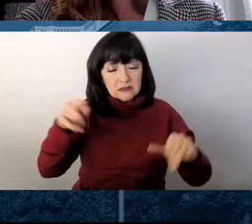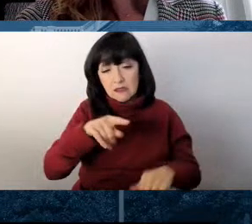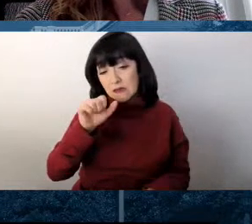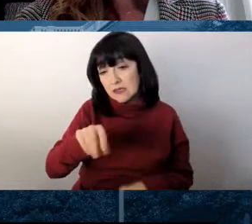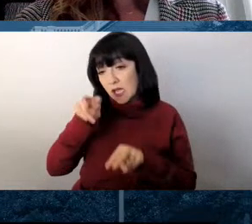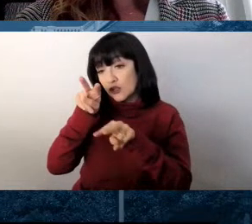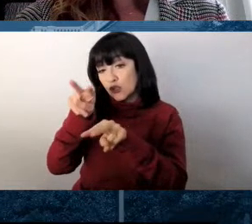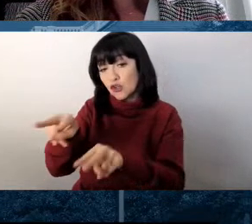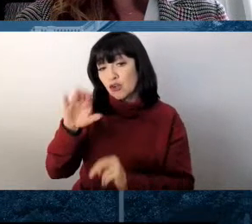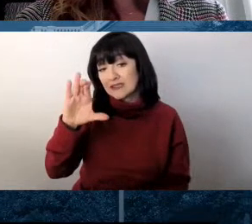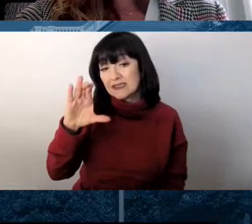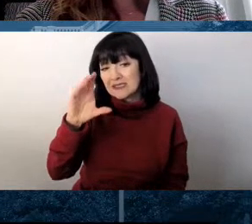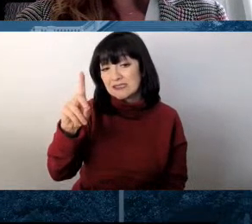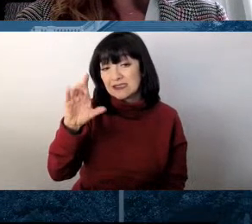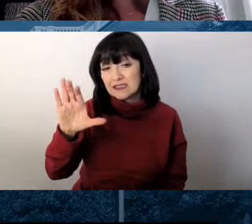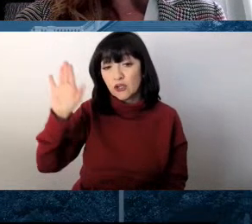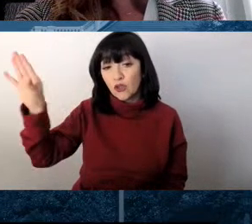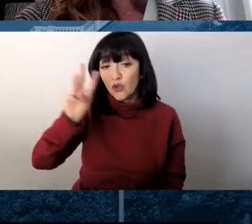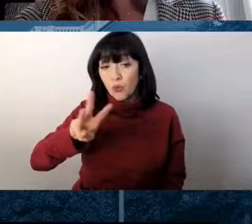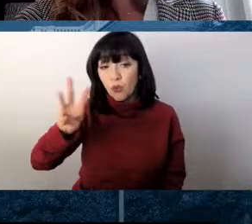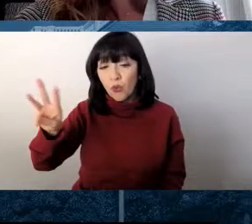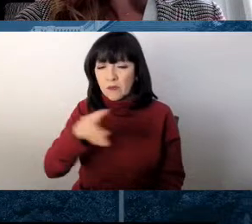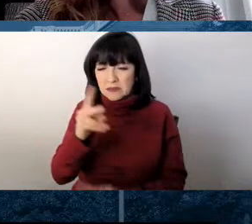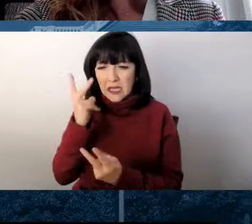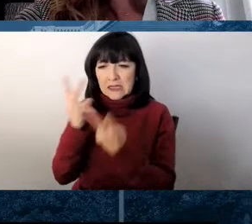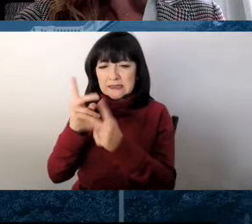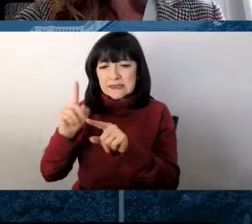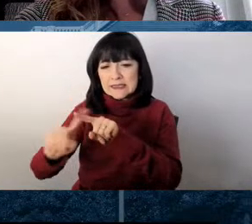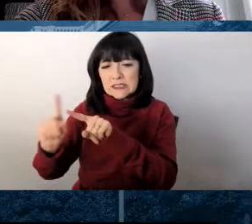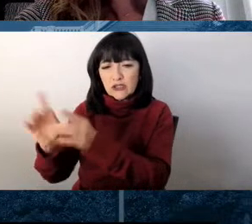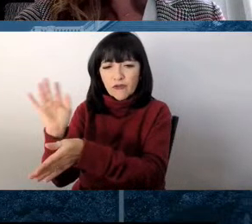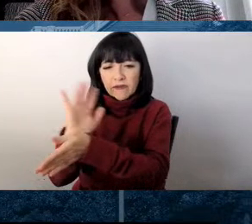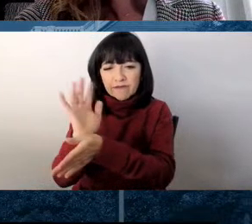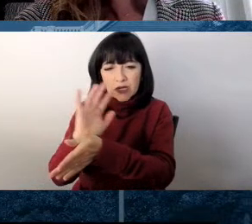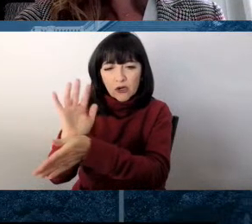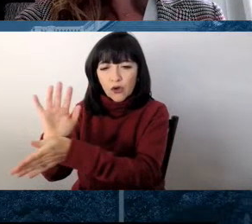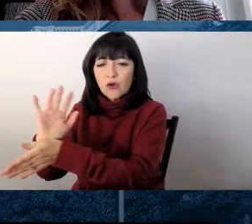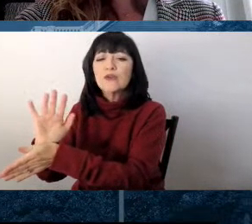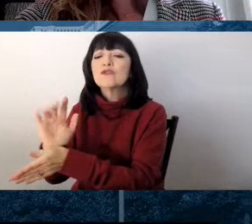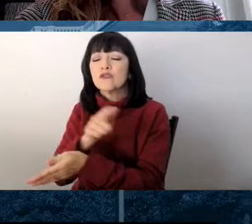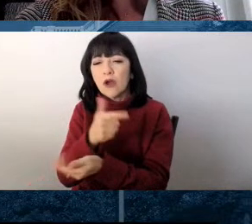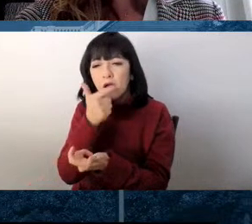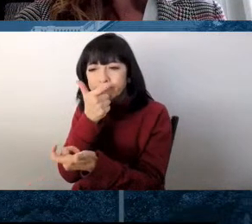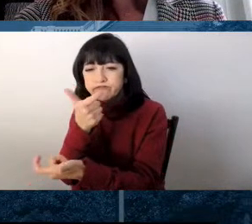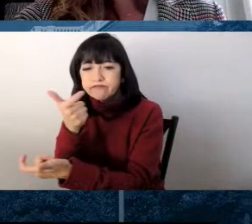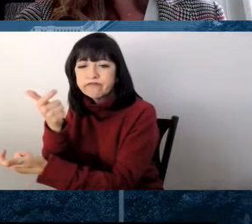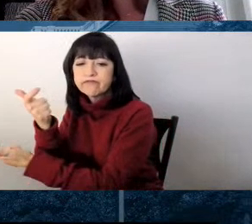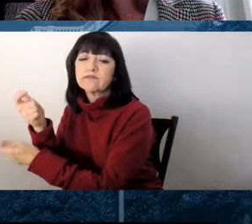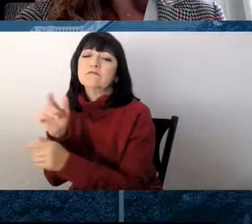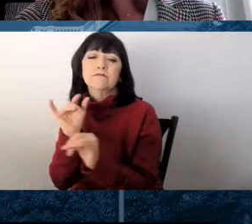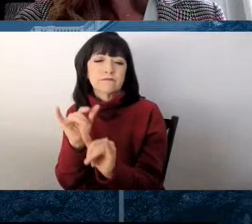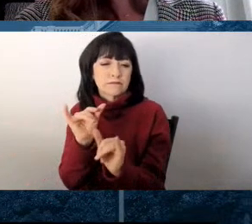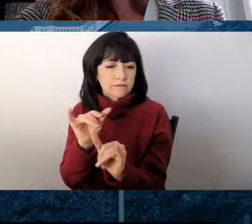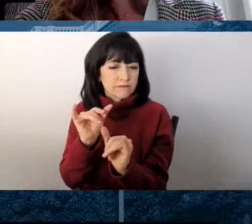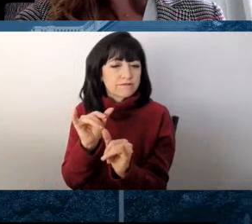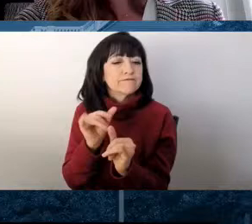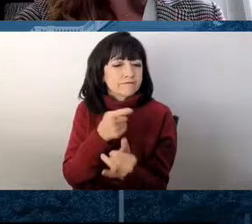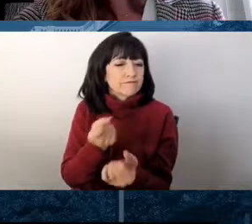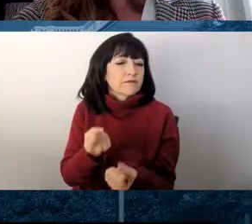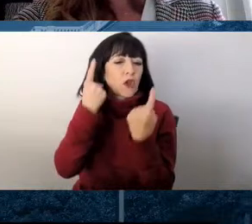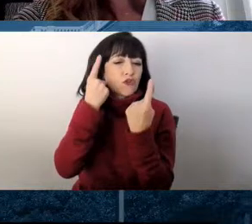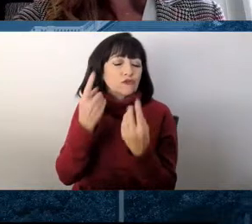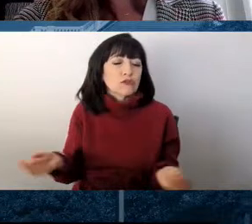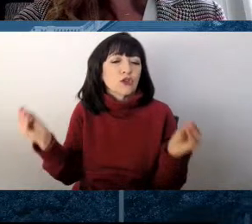site. Again, it's important to note that most respirators for the public are disposable, but can be